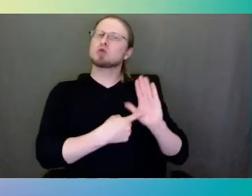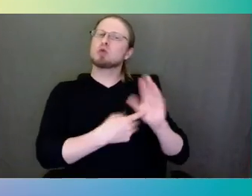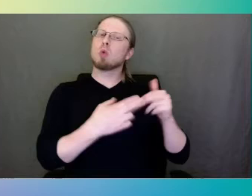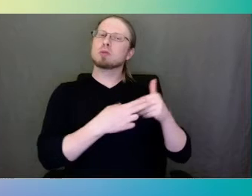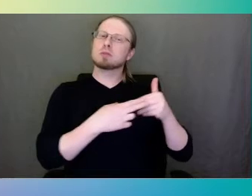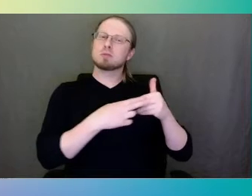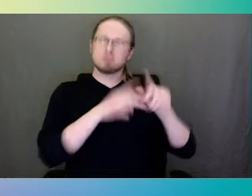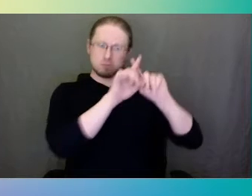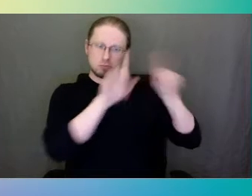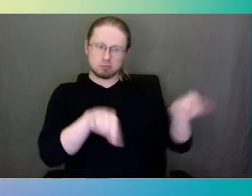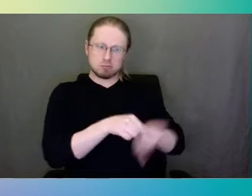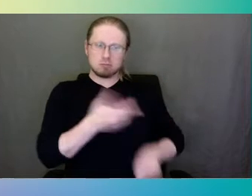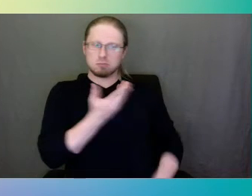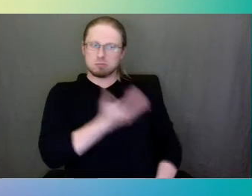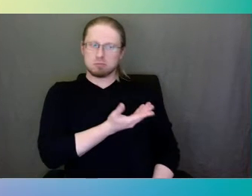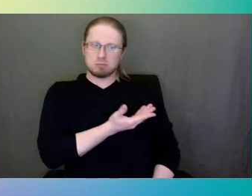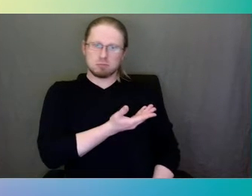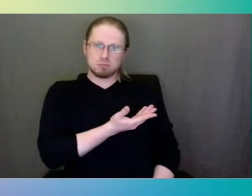So